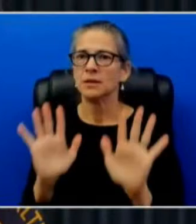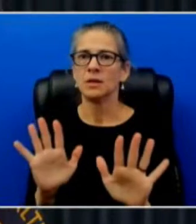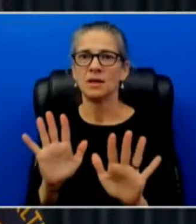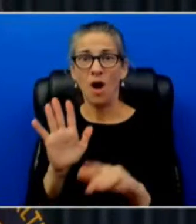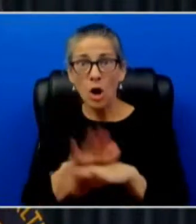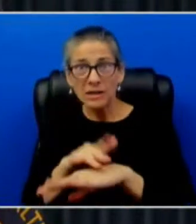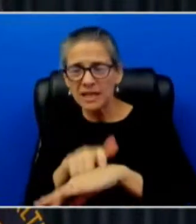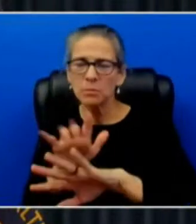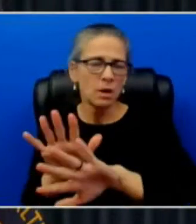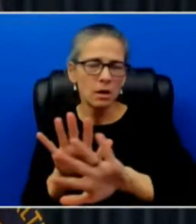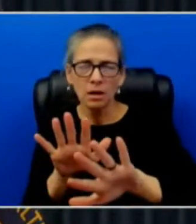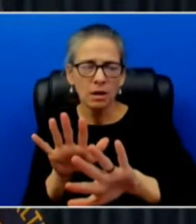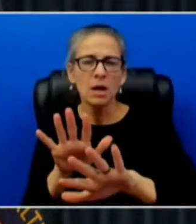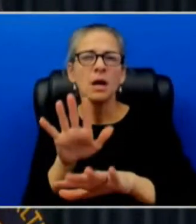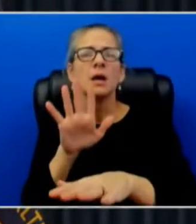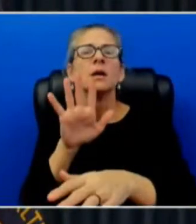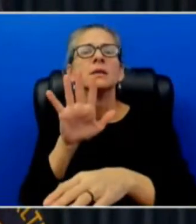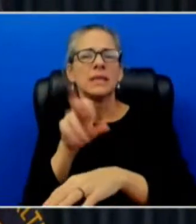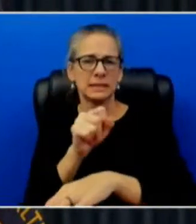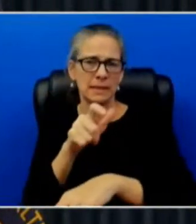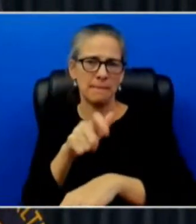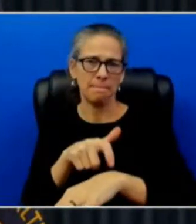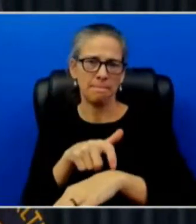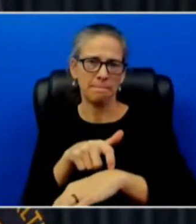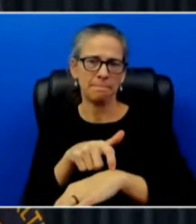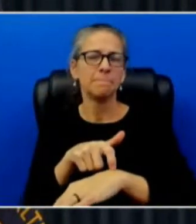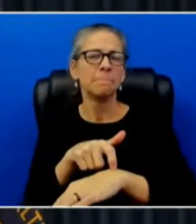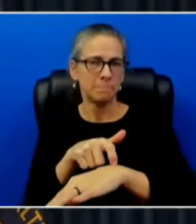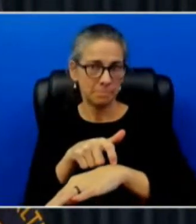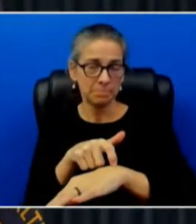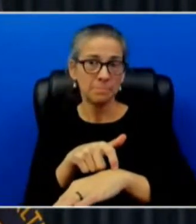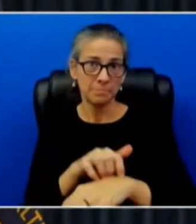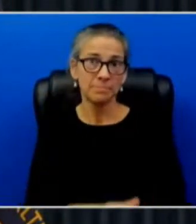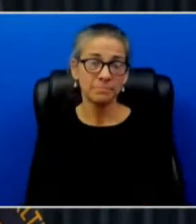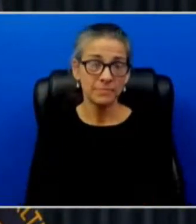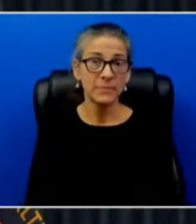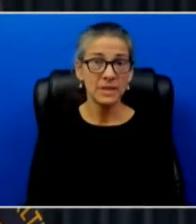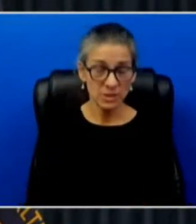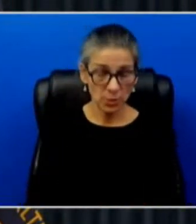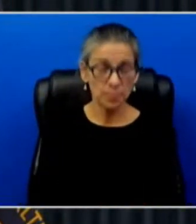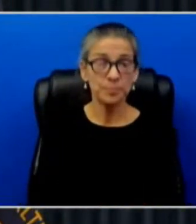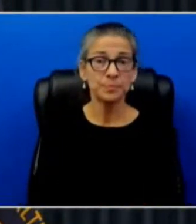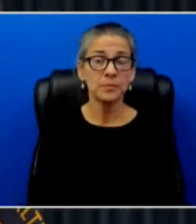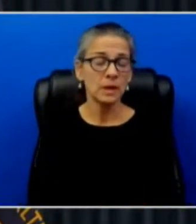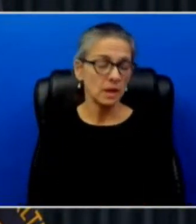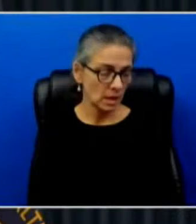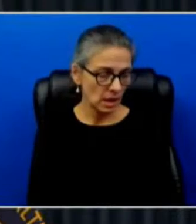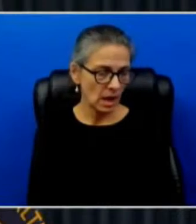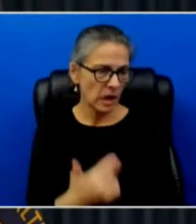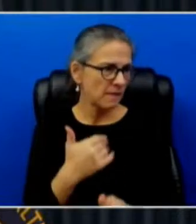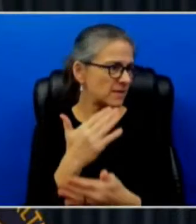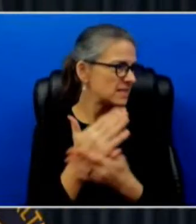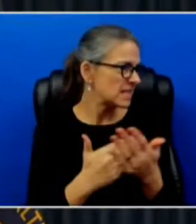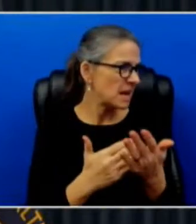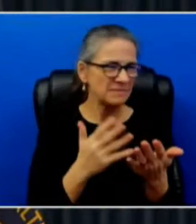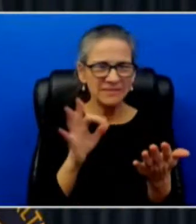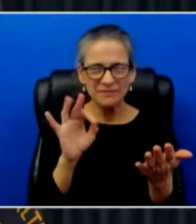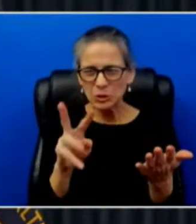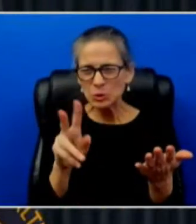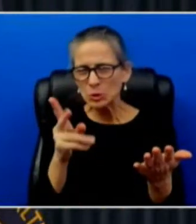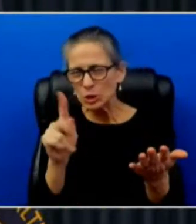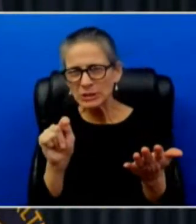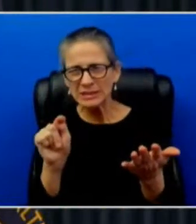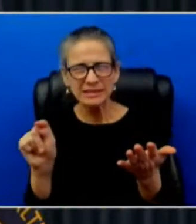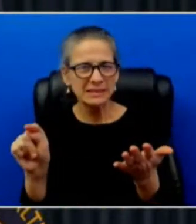would definitely add in that extra time. So folks, other than some minor injuries, other than